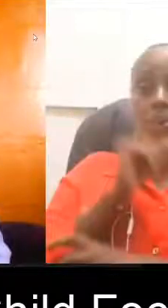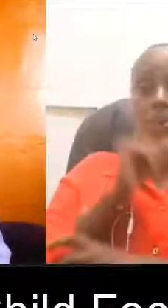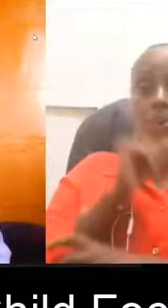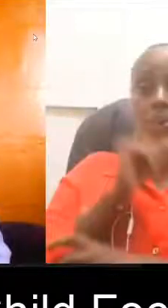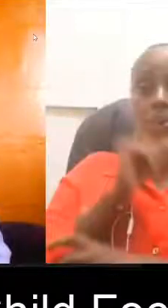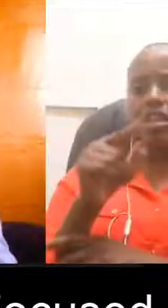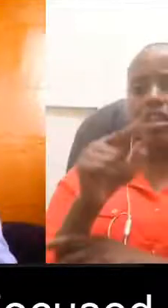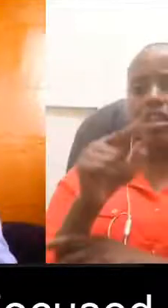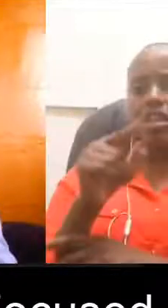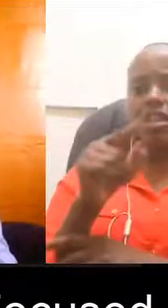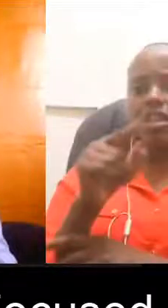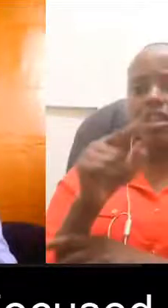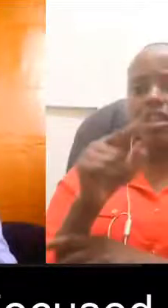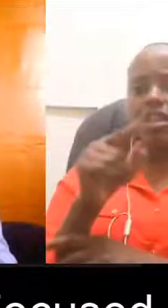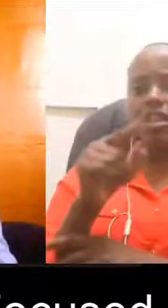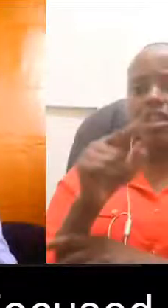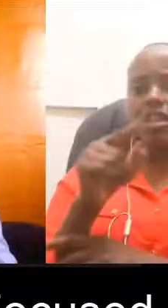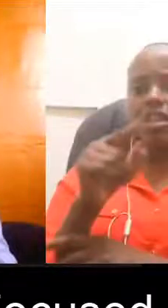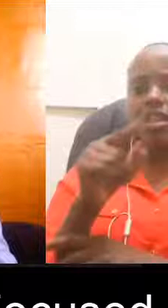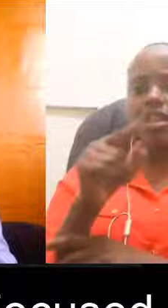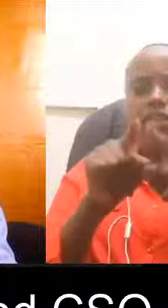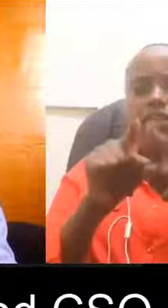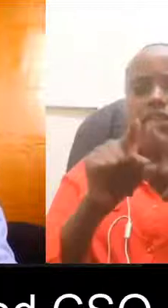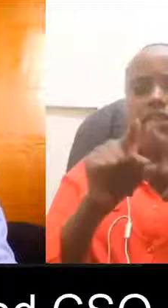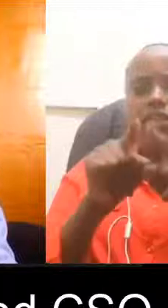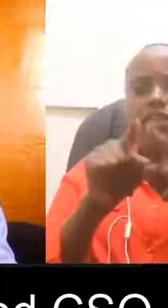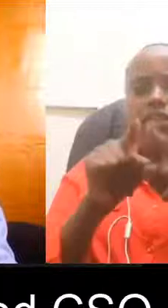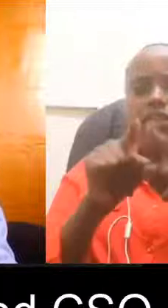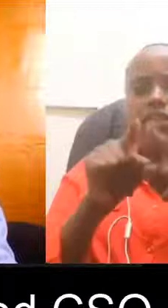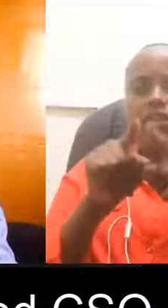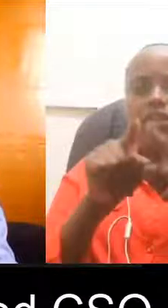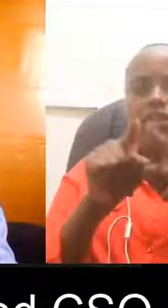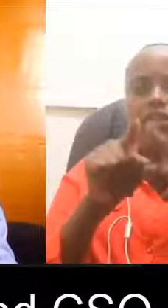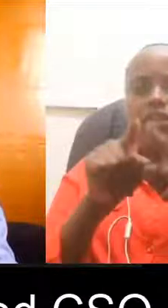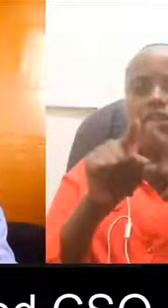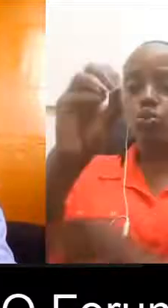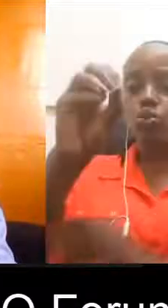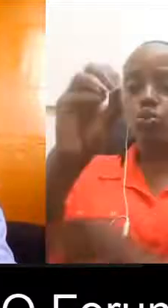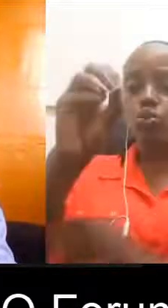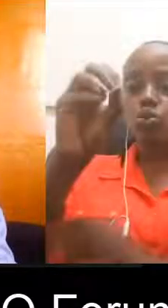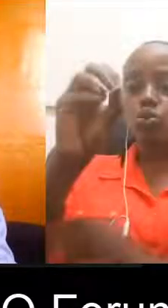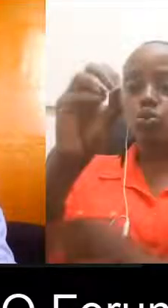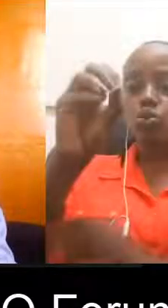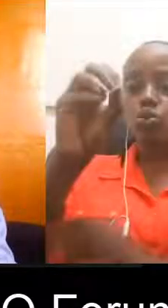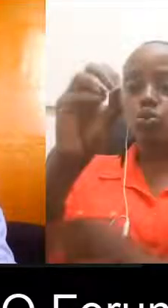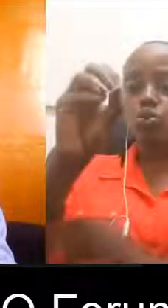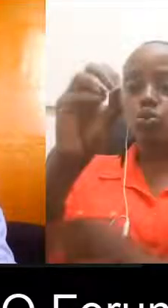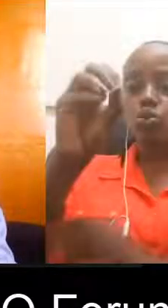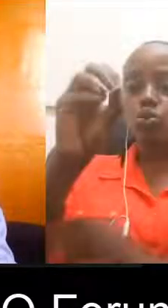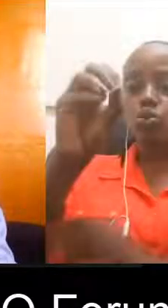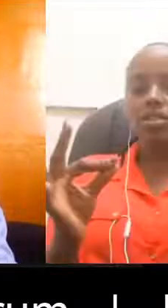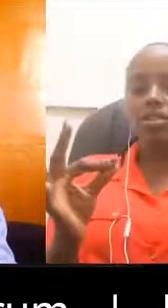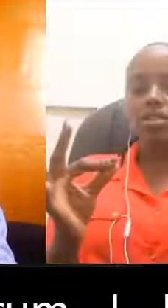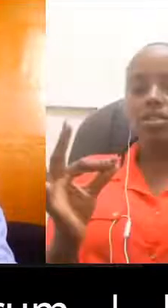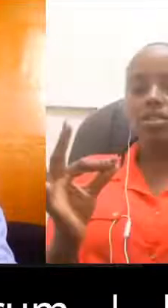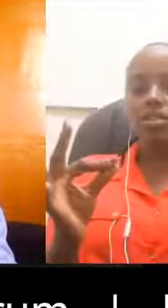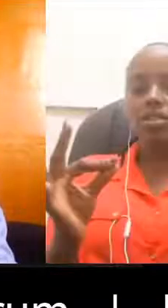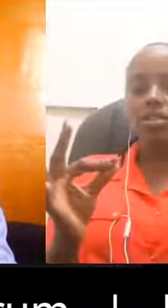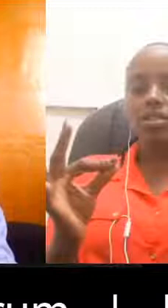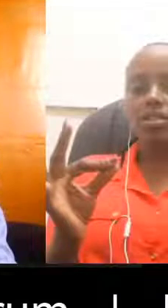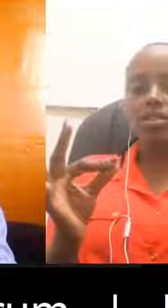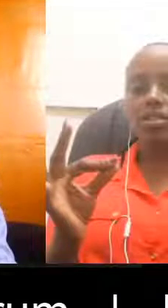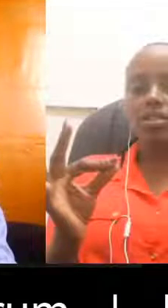by intentionally excluding CSOs from many decision-making positions. And if we are